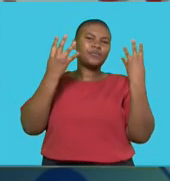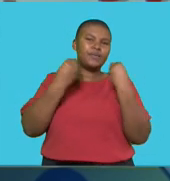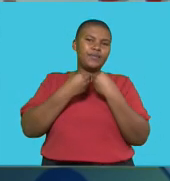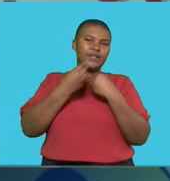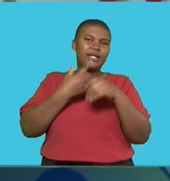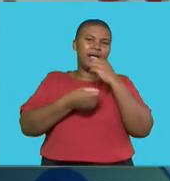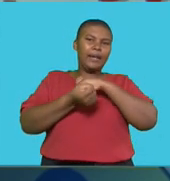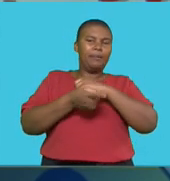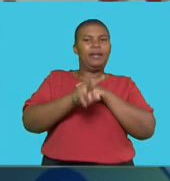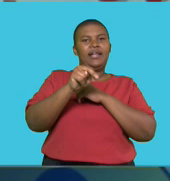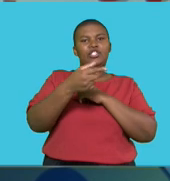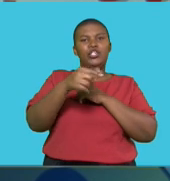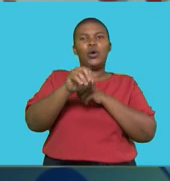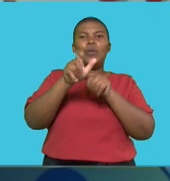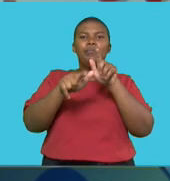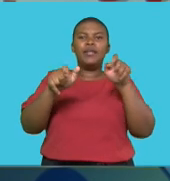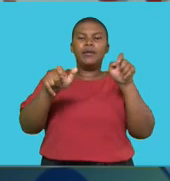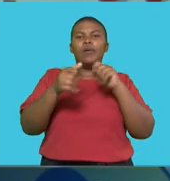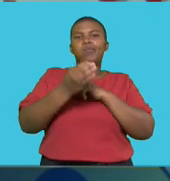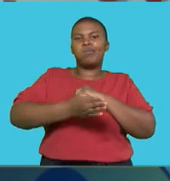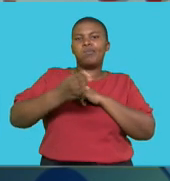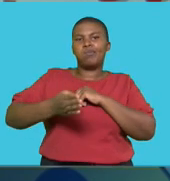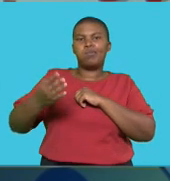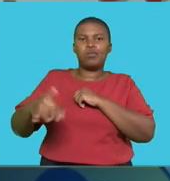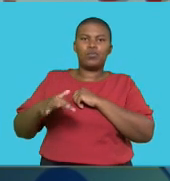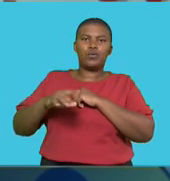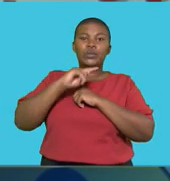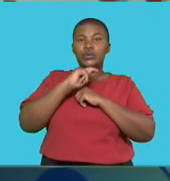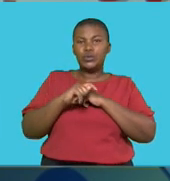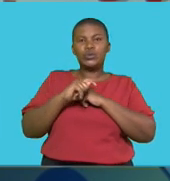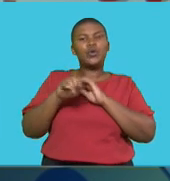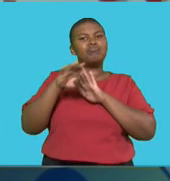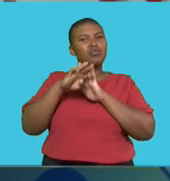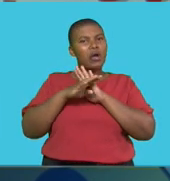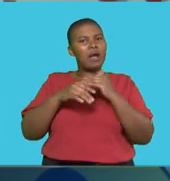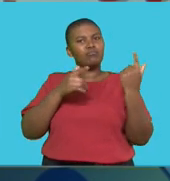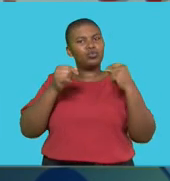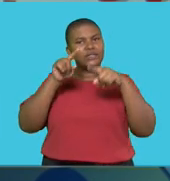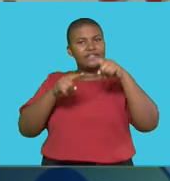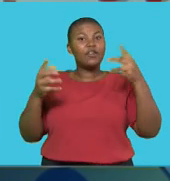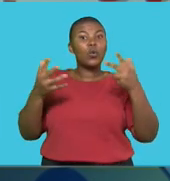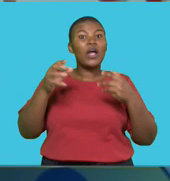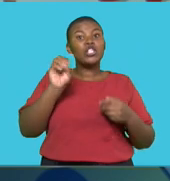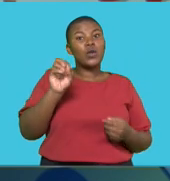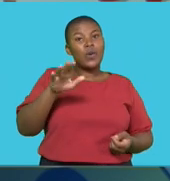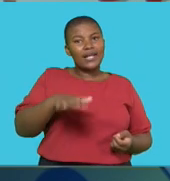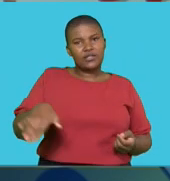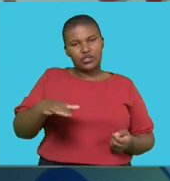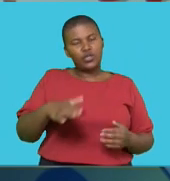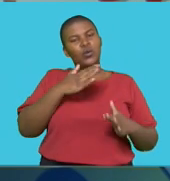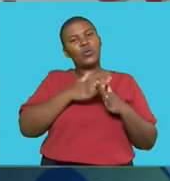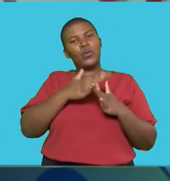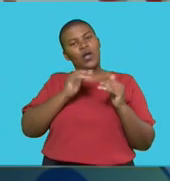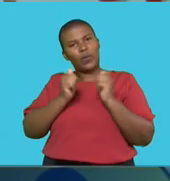the organization have been facilitating programs here in Soweto, working with